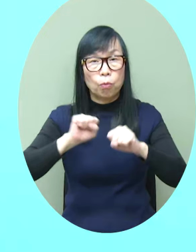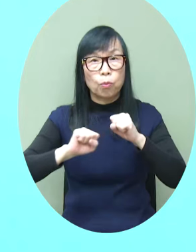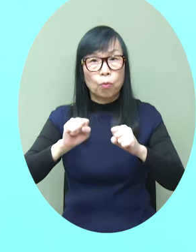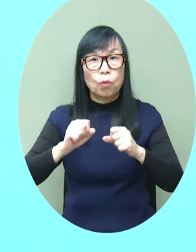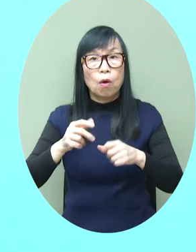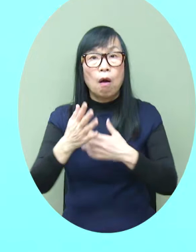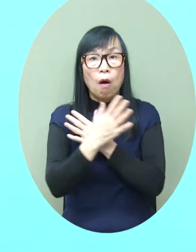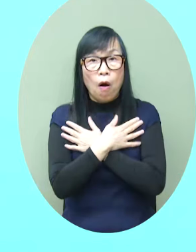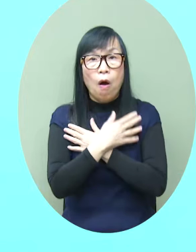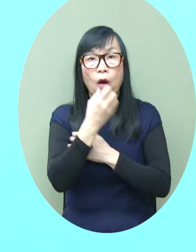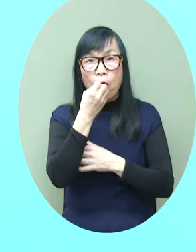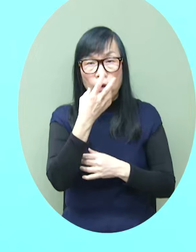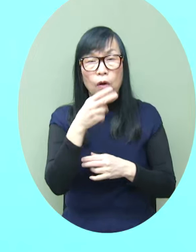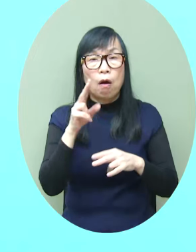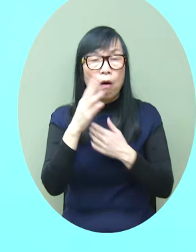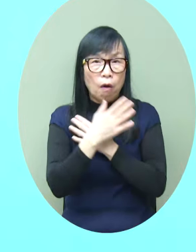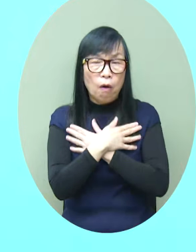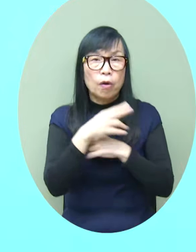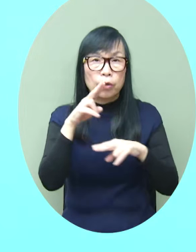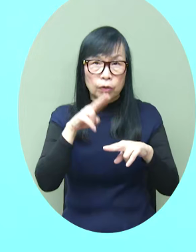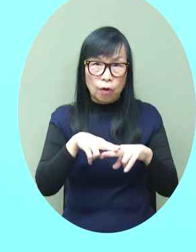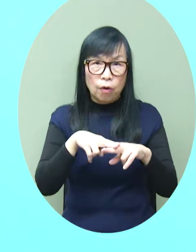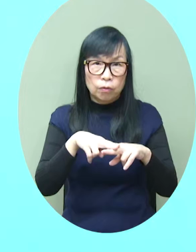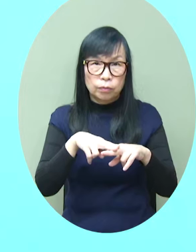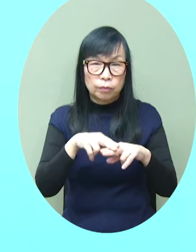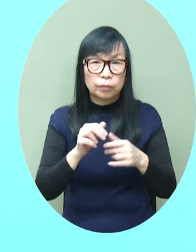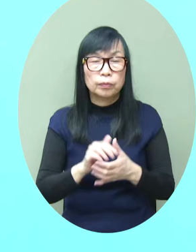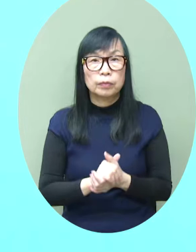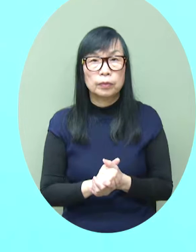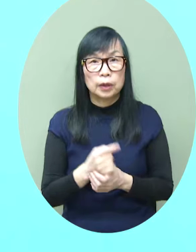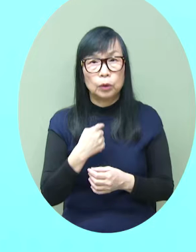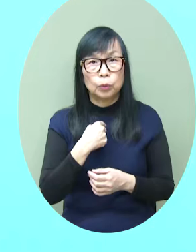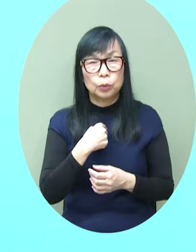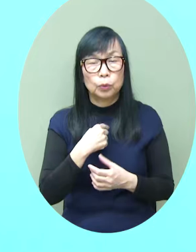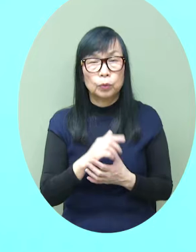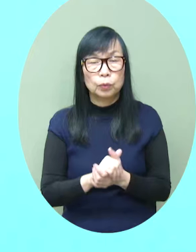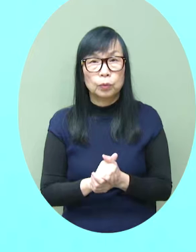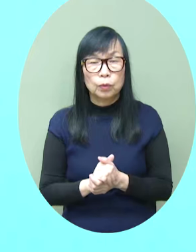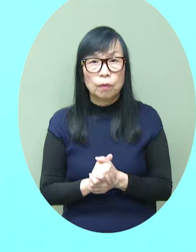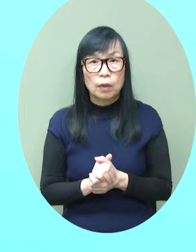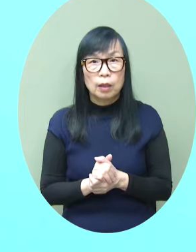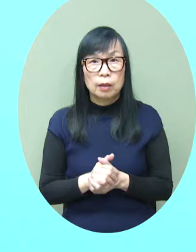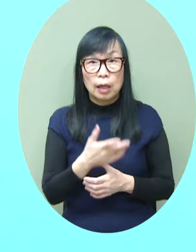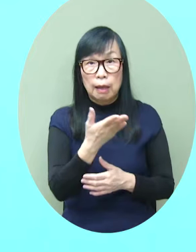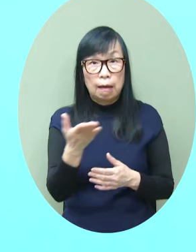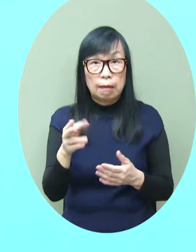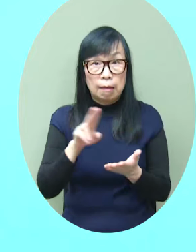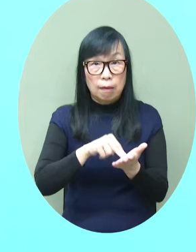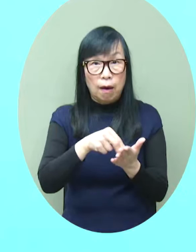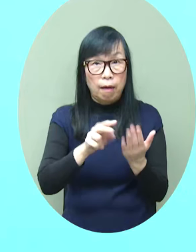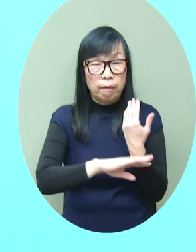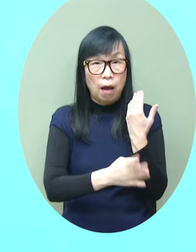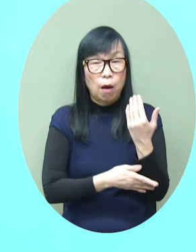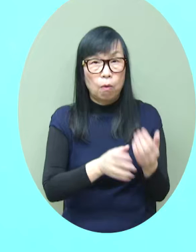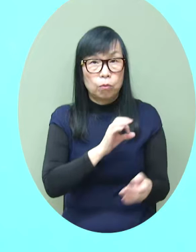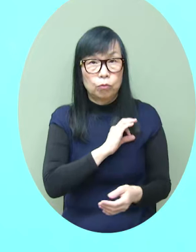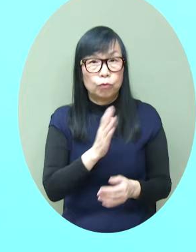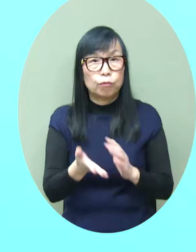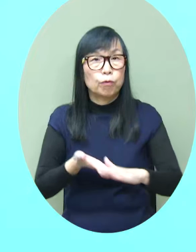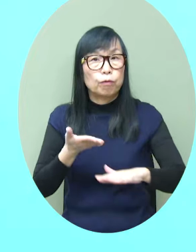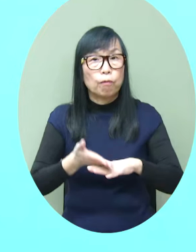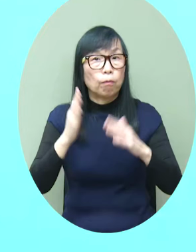has seen how a more rational legislative council has managed to do a lot of good things for the people of Hong Kong,